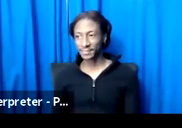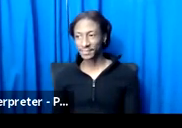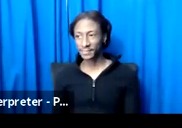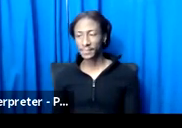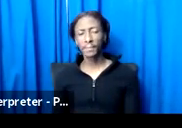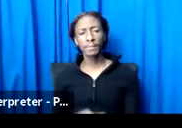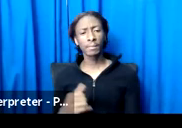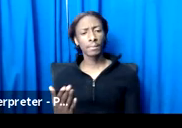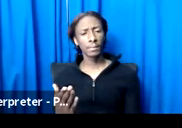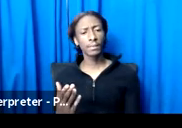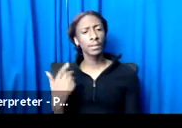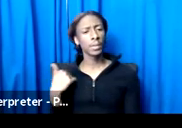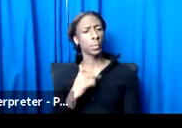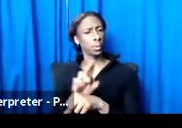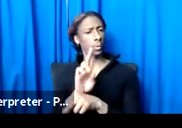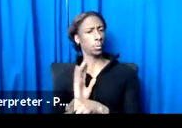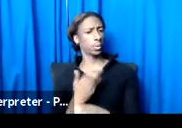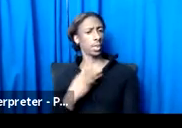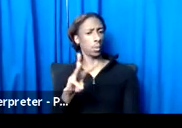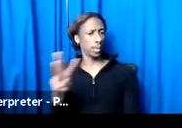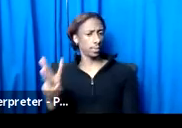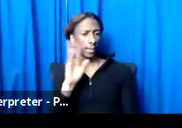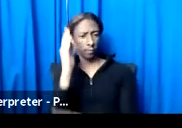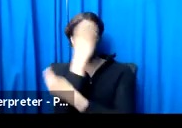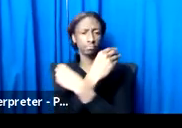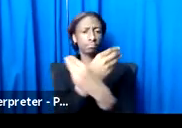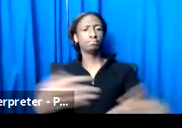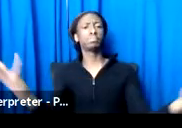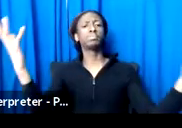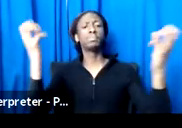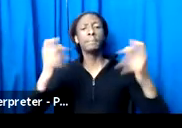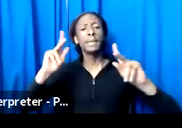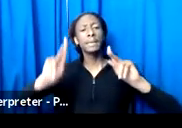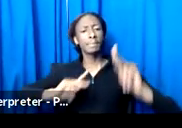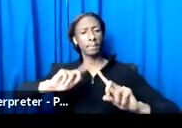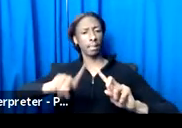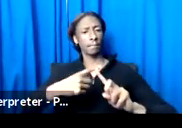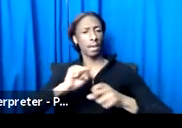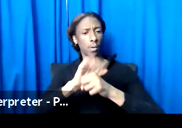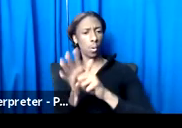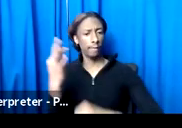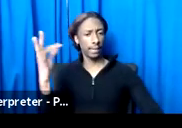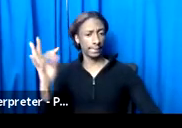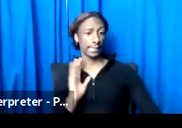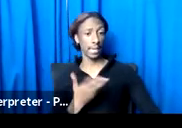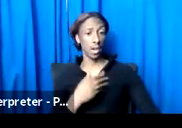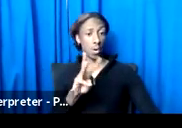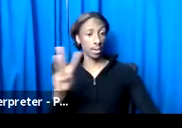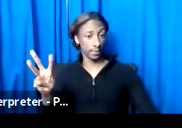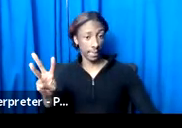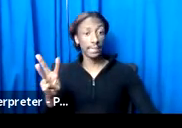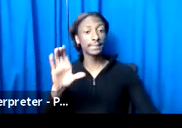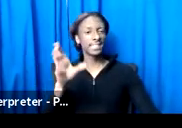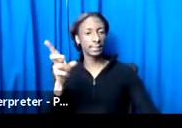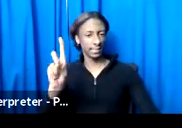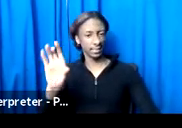So we used our website to communicate to large audiences about COVID-19. Our website is available at